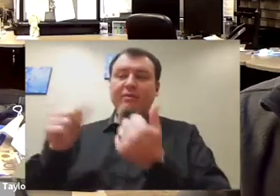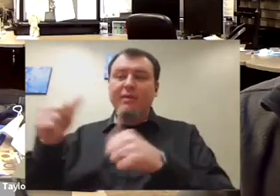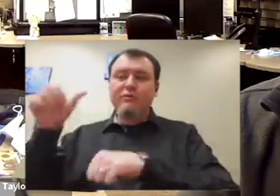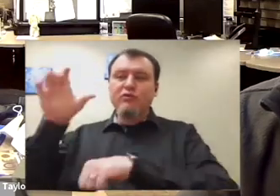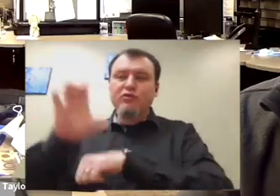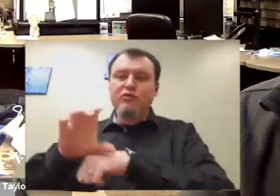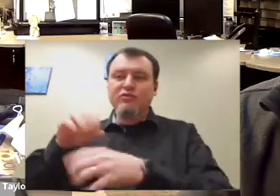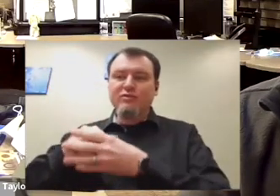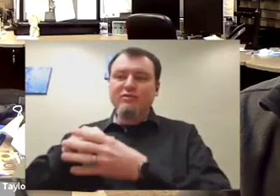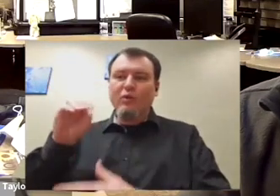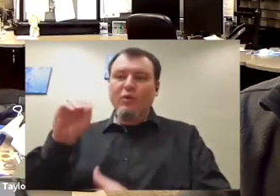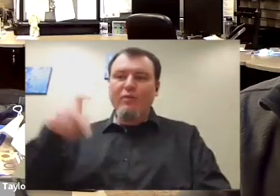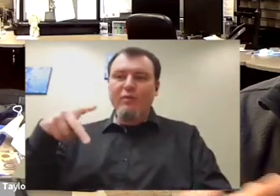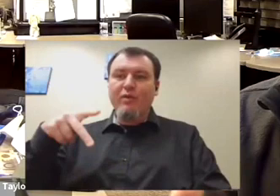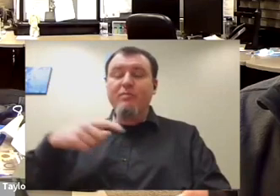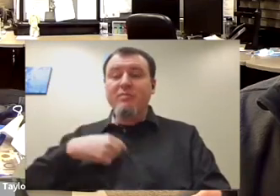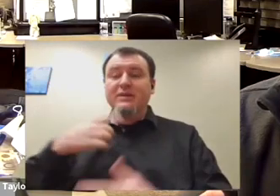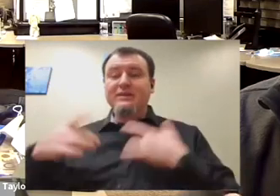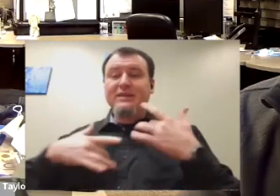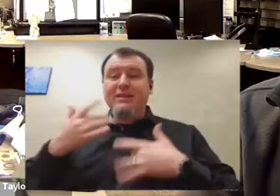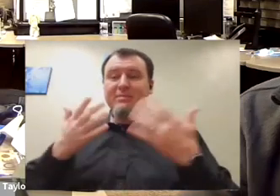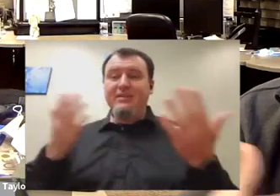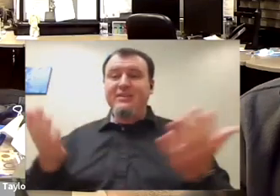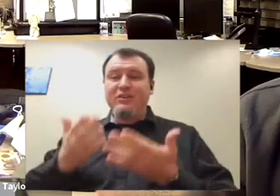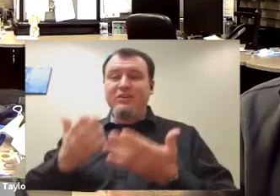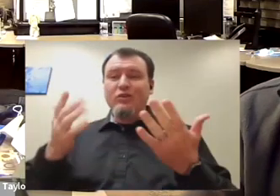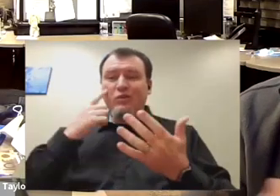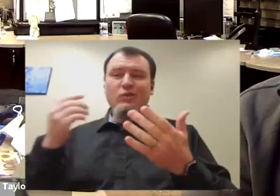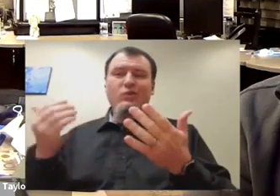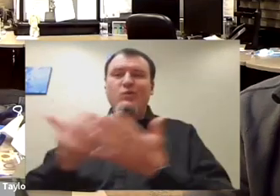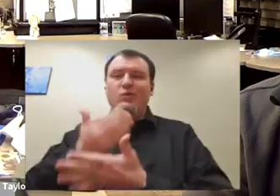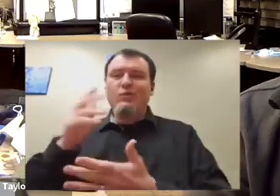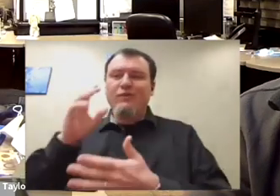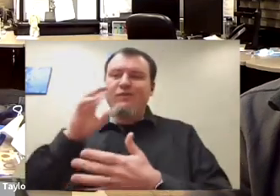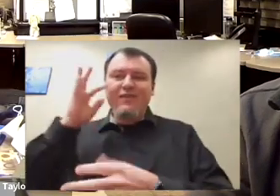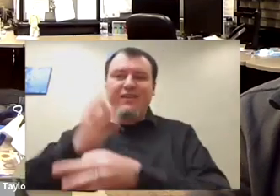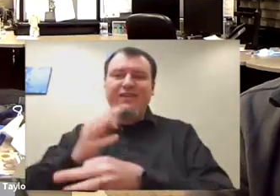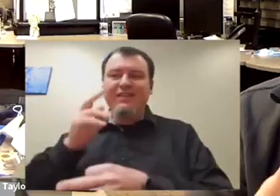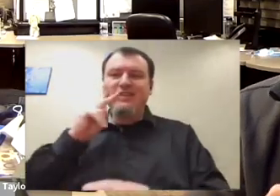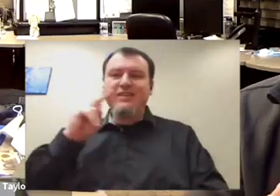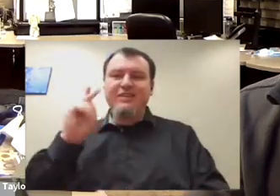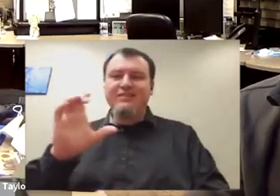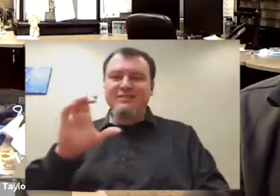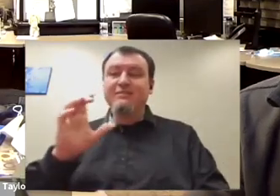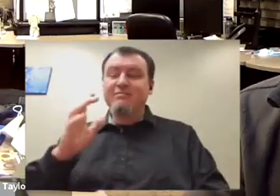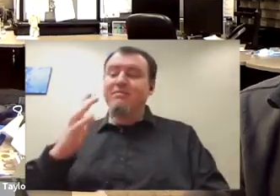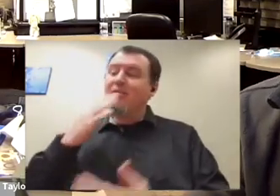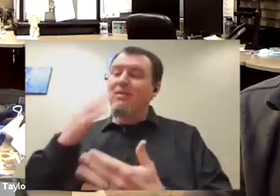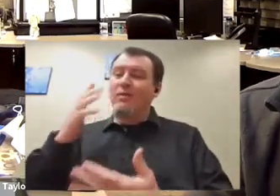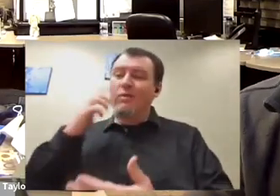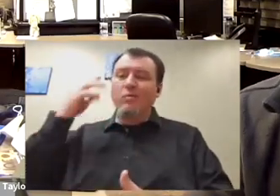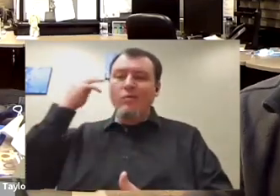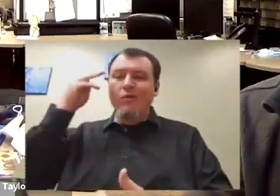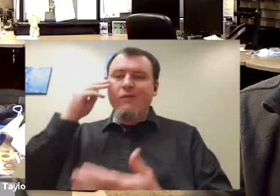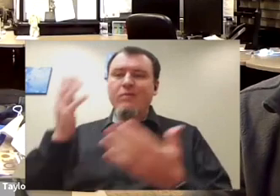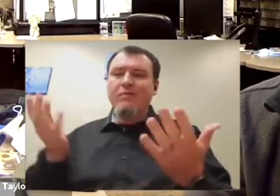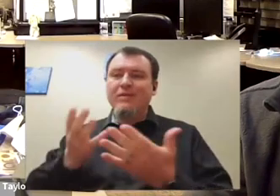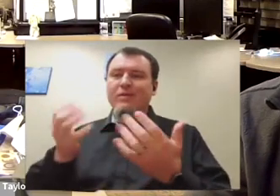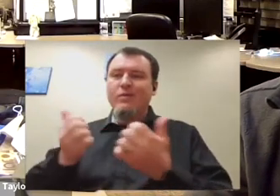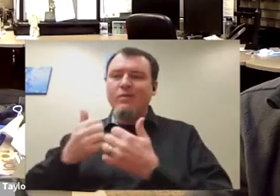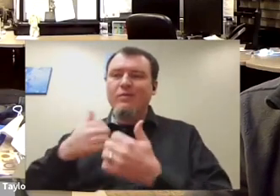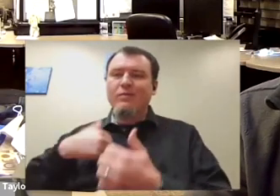mentioned here. As I mentioned in the intro, it's going to be a little bit of a different Faith in KC, and I'm excited about that today. Mark, thank you for joining